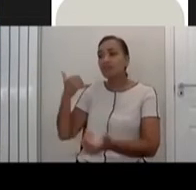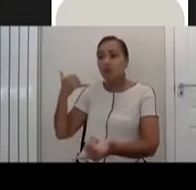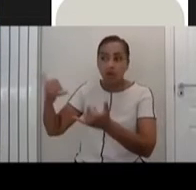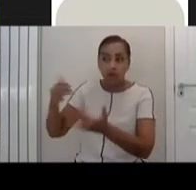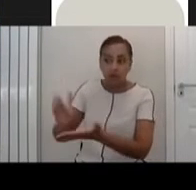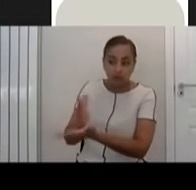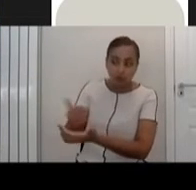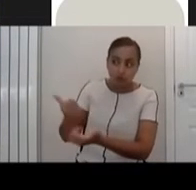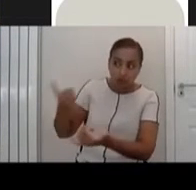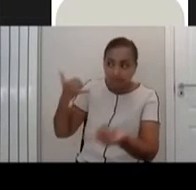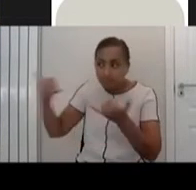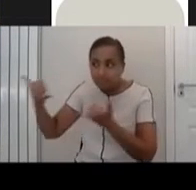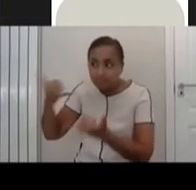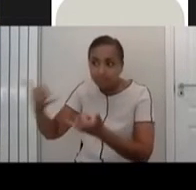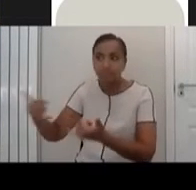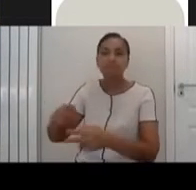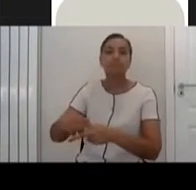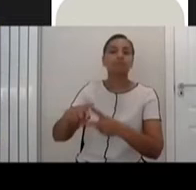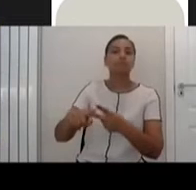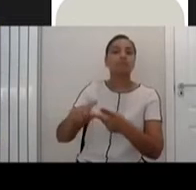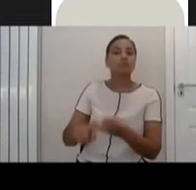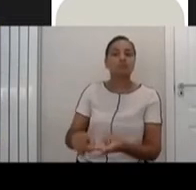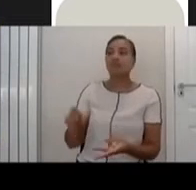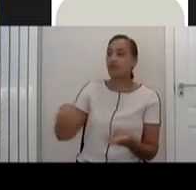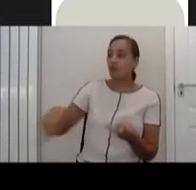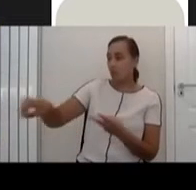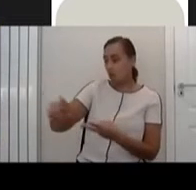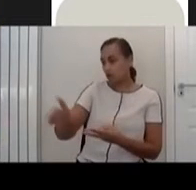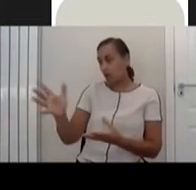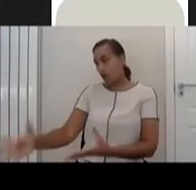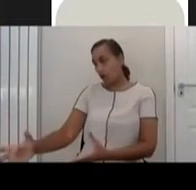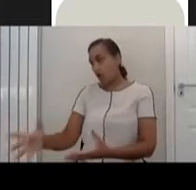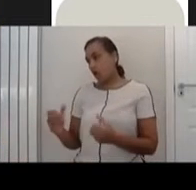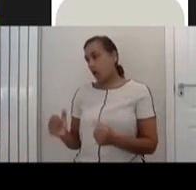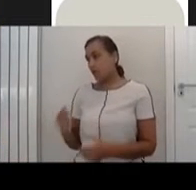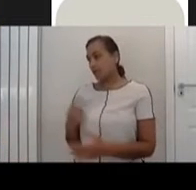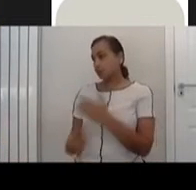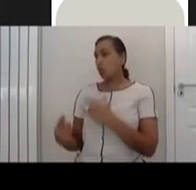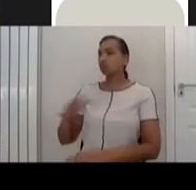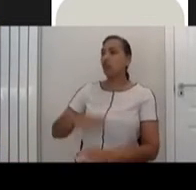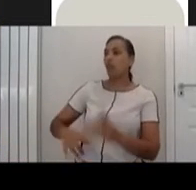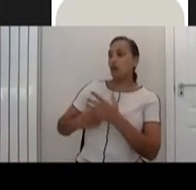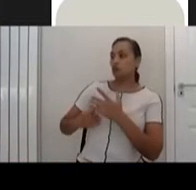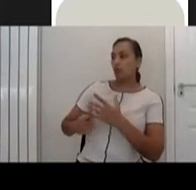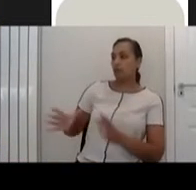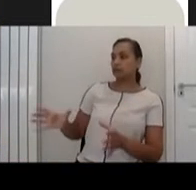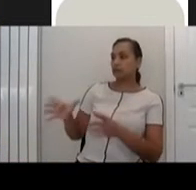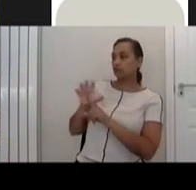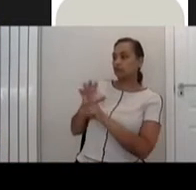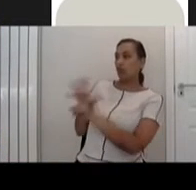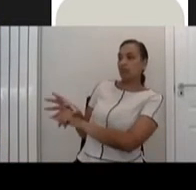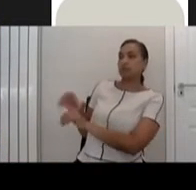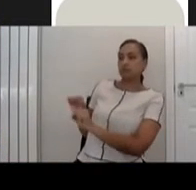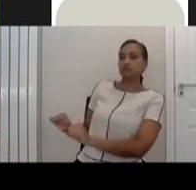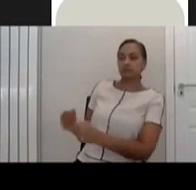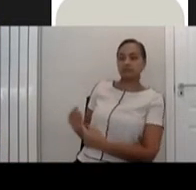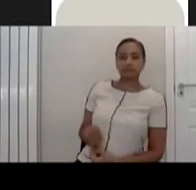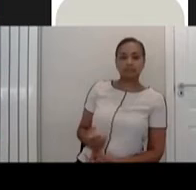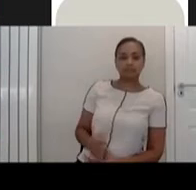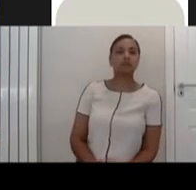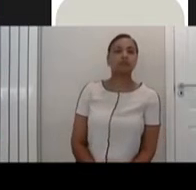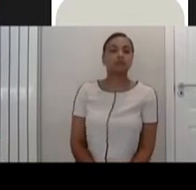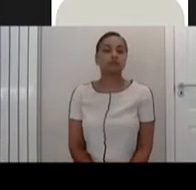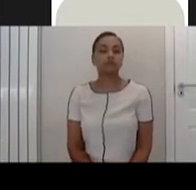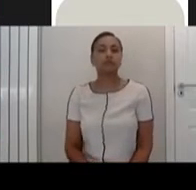calls, particularly amongst those who identified that they were socially isolated. The government, as I